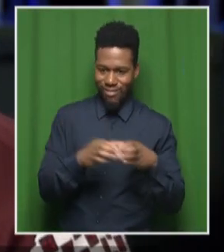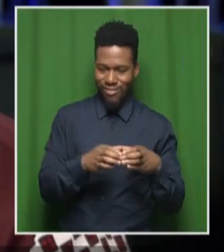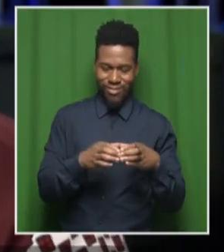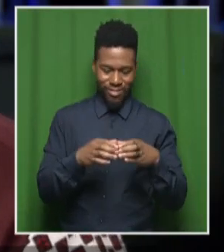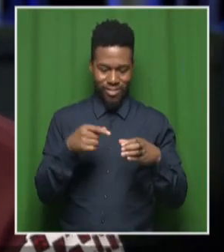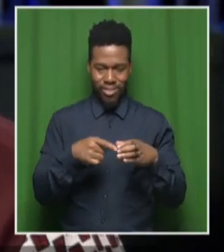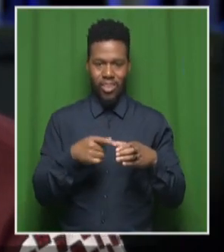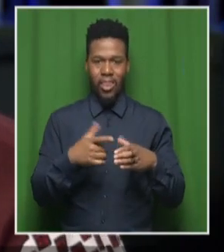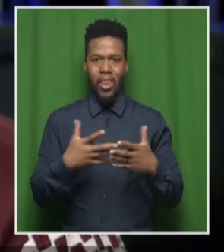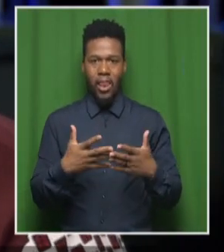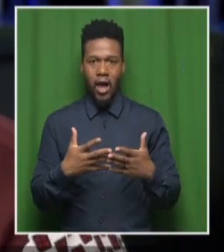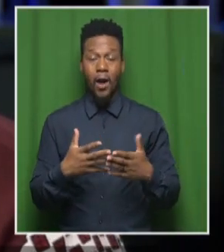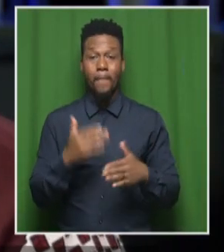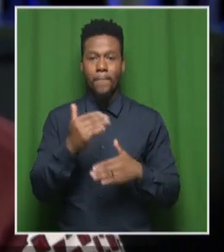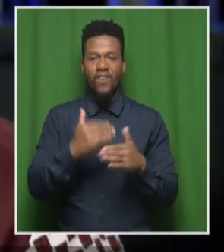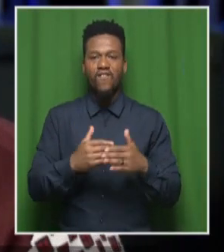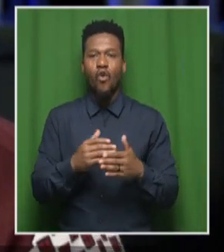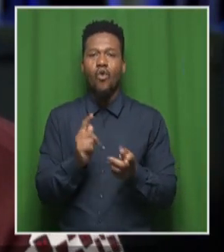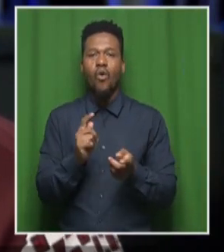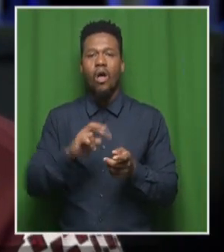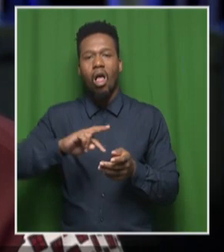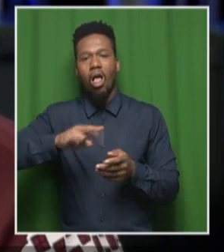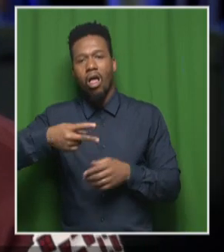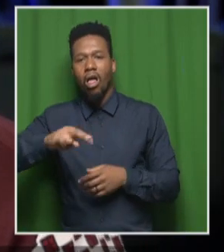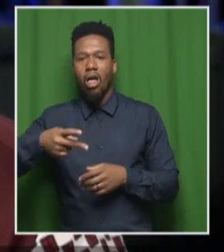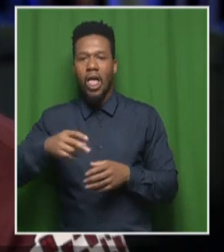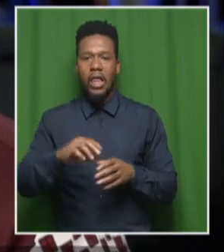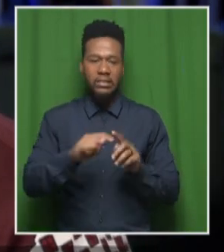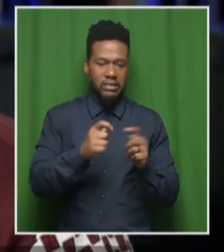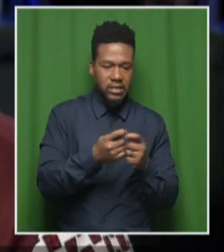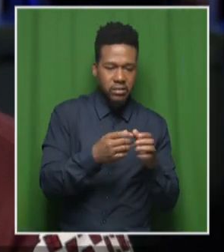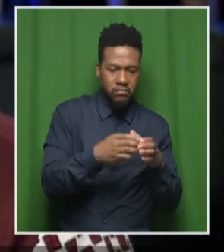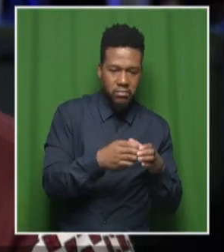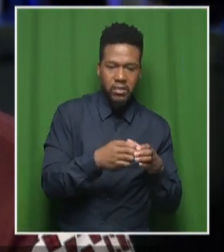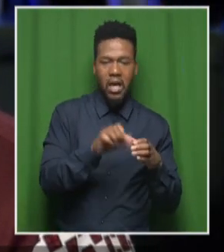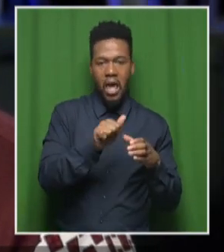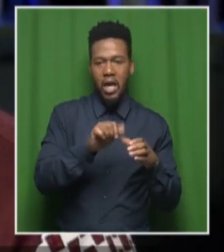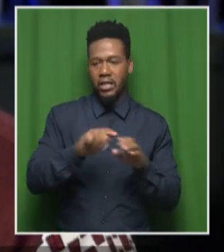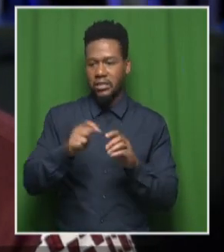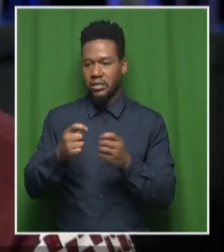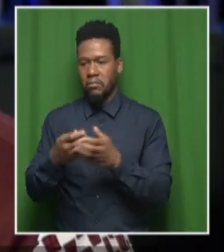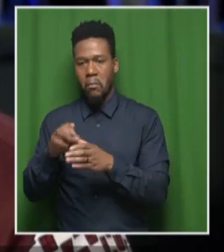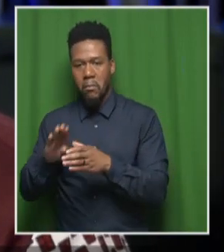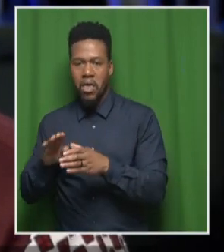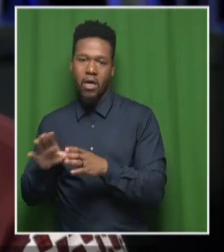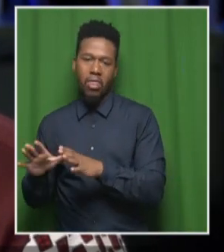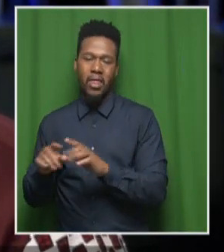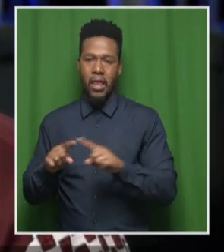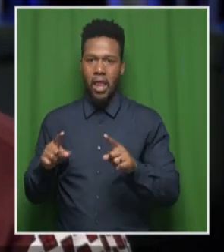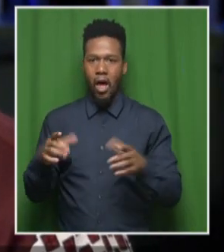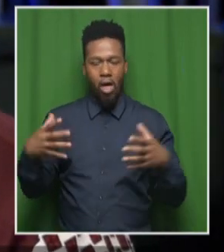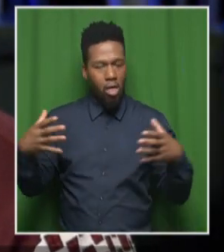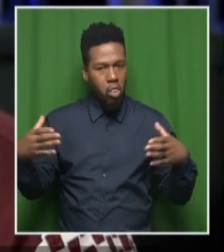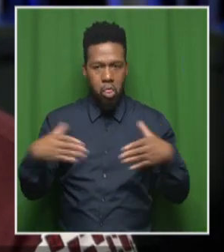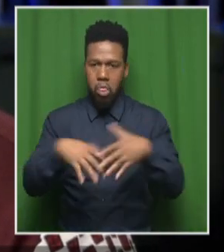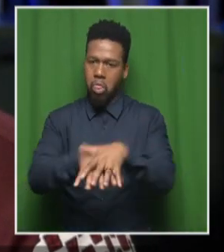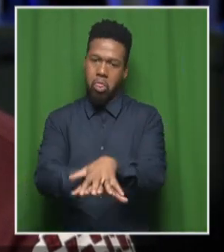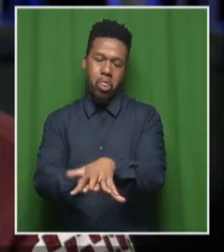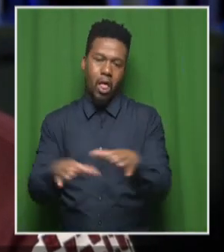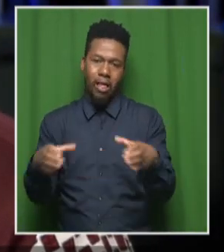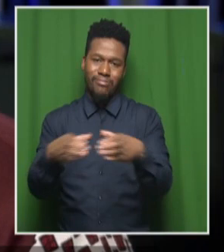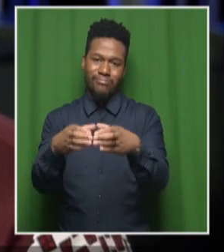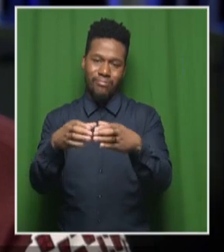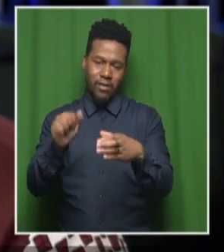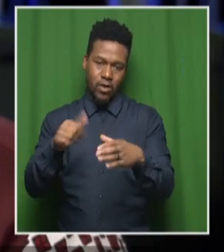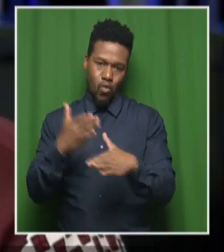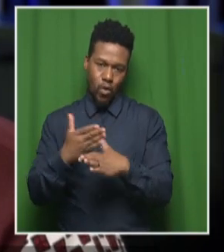shifts before that, but now we'll have the full complement of staff doing everything all together. We are optimistic.